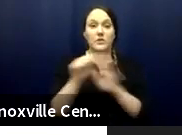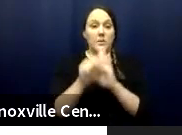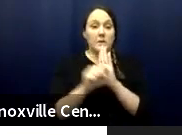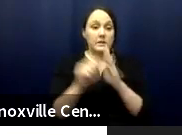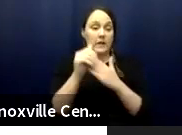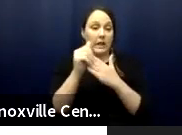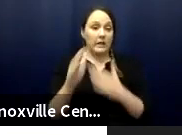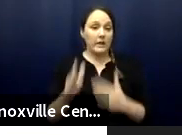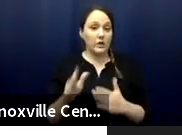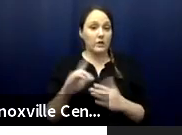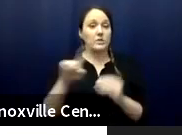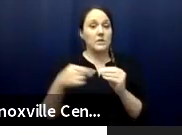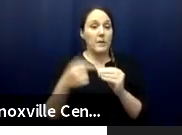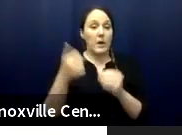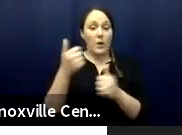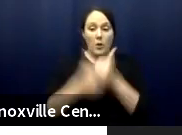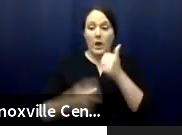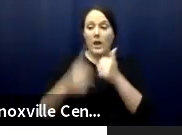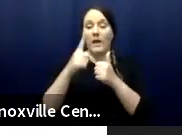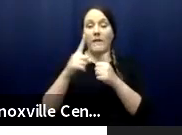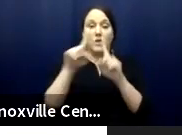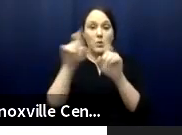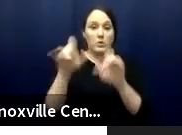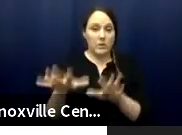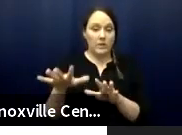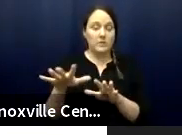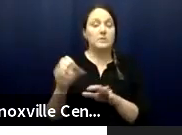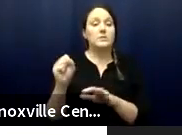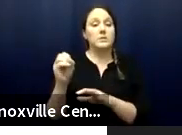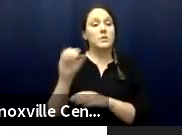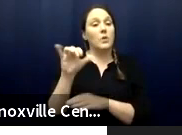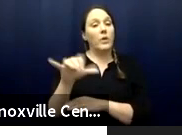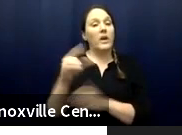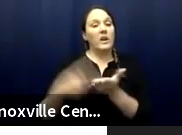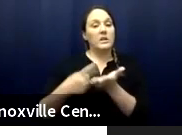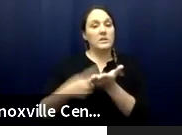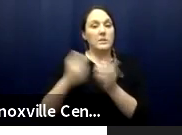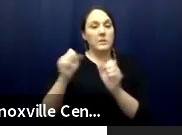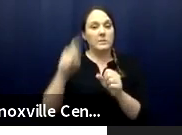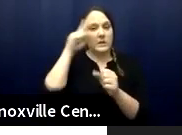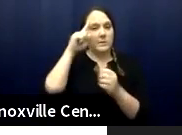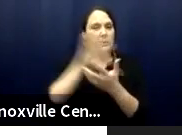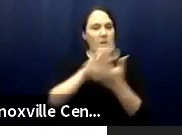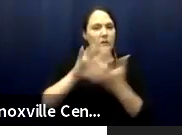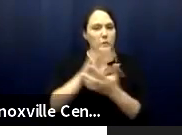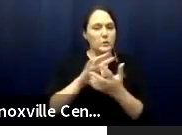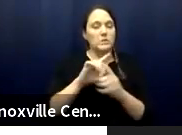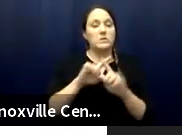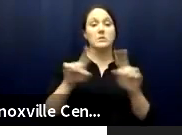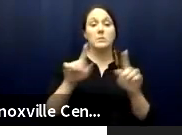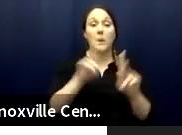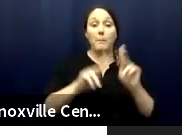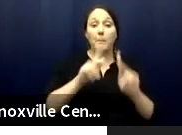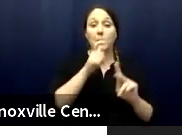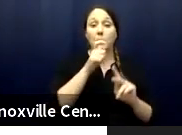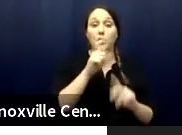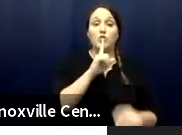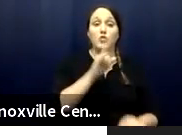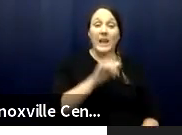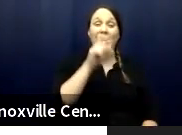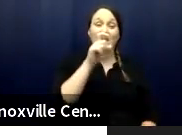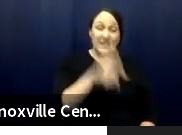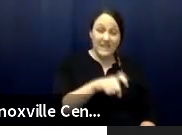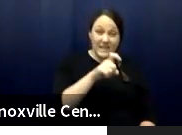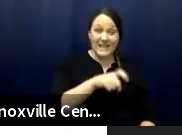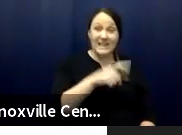leadership about everybody getting tested. So that sometimes can be confusing for people. But the people who really need and that